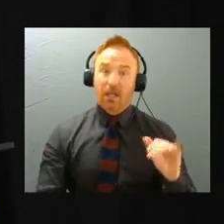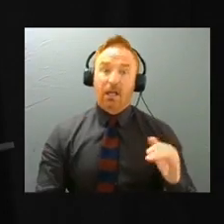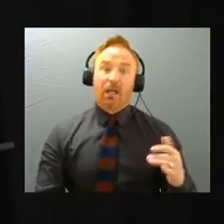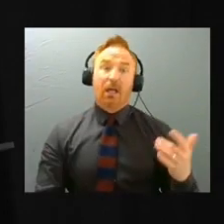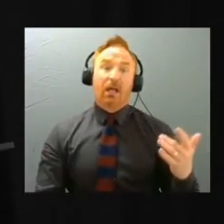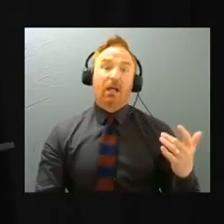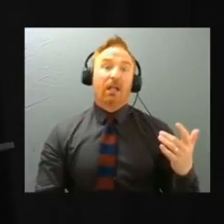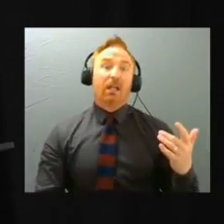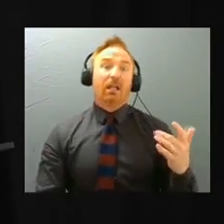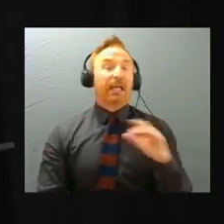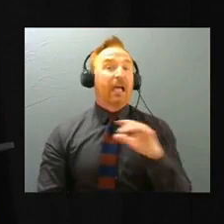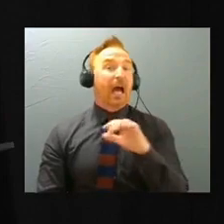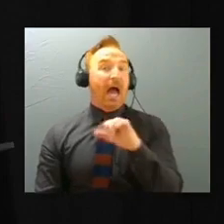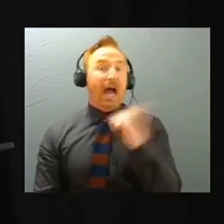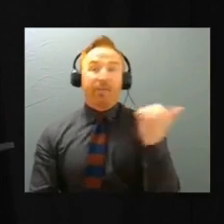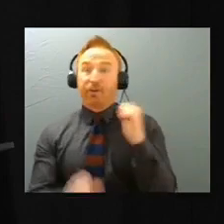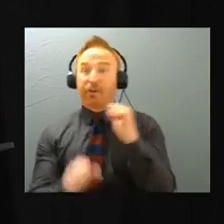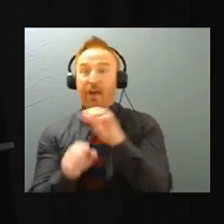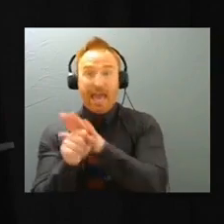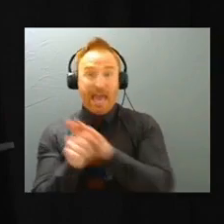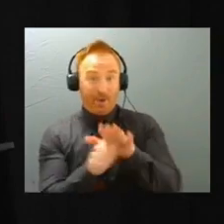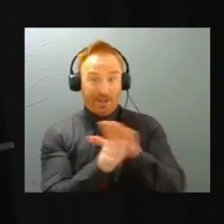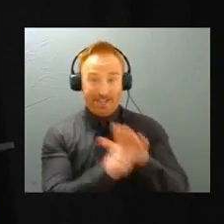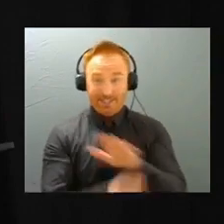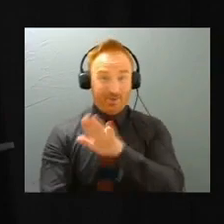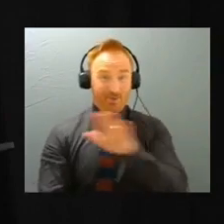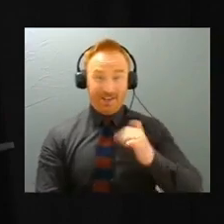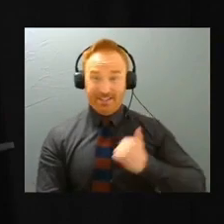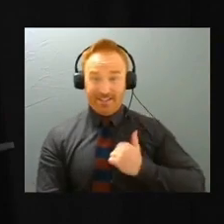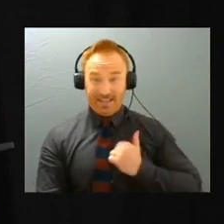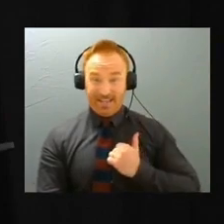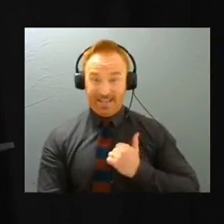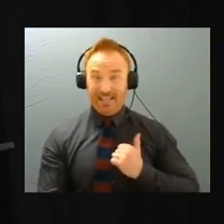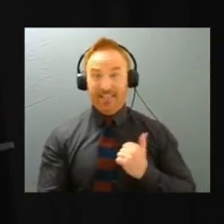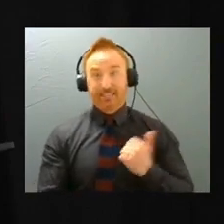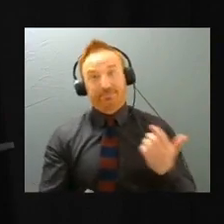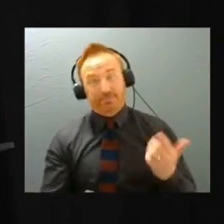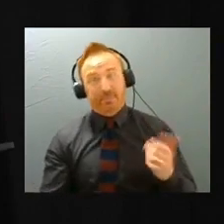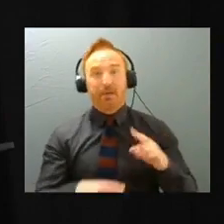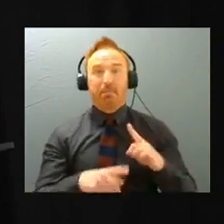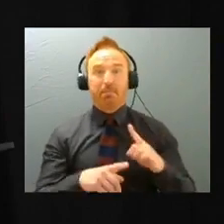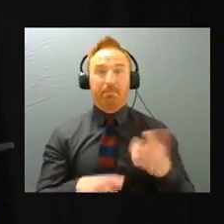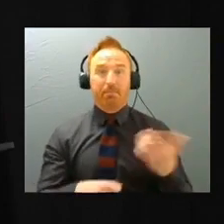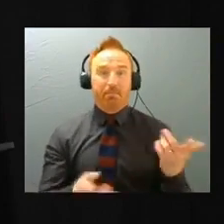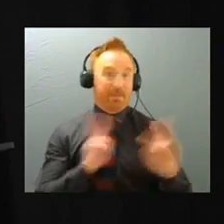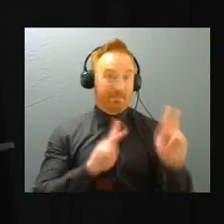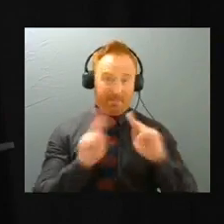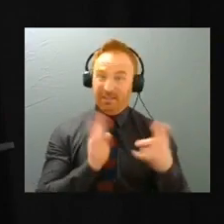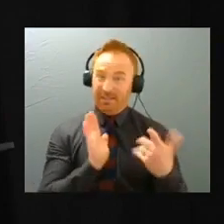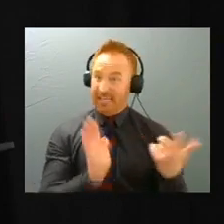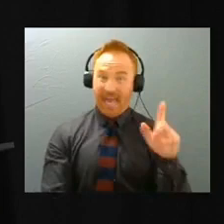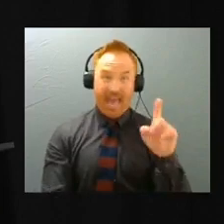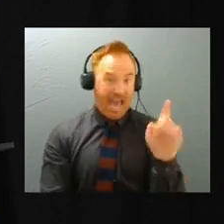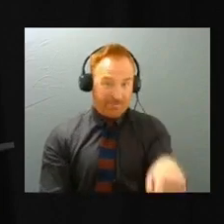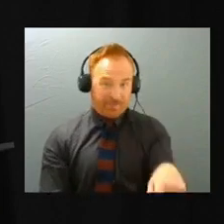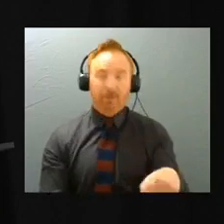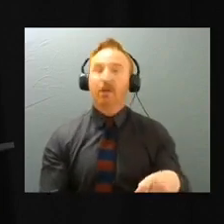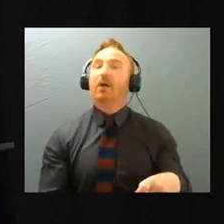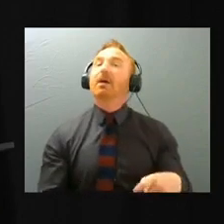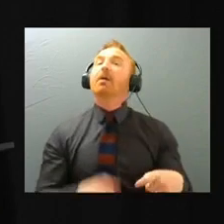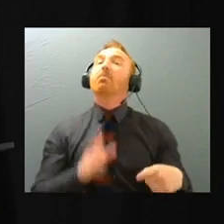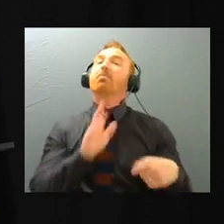those other areas. But if people have to travel, they'll be required to do the